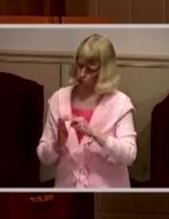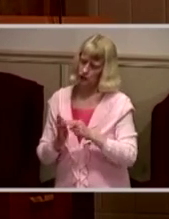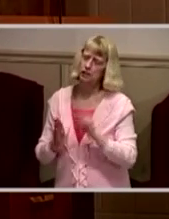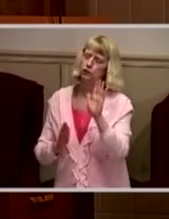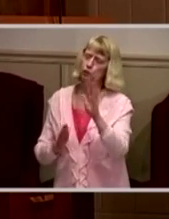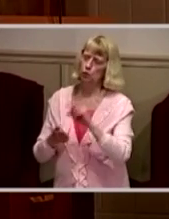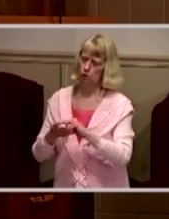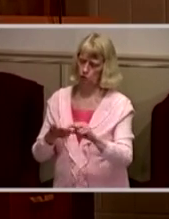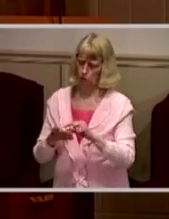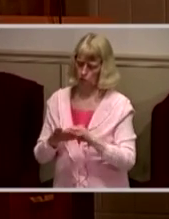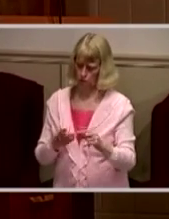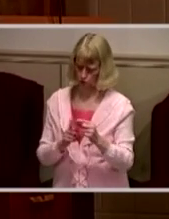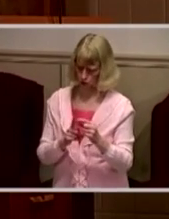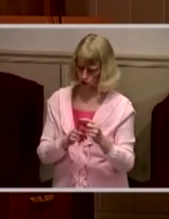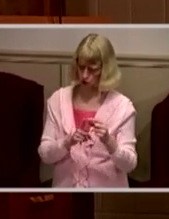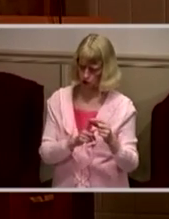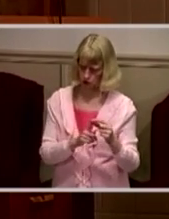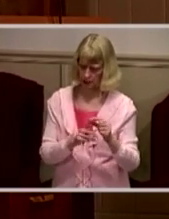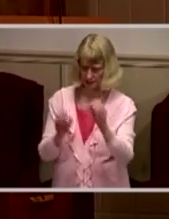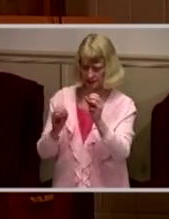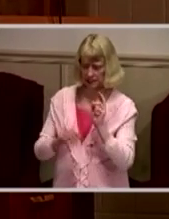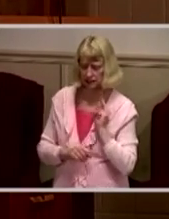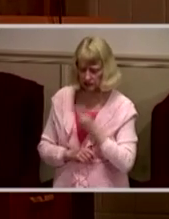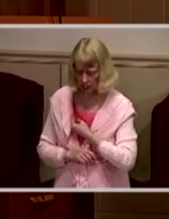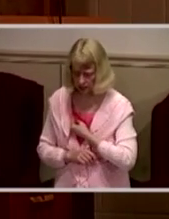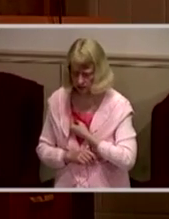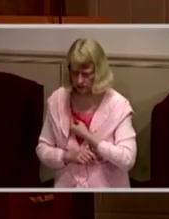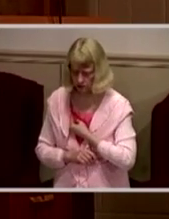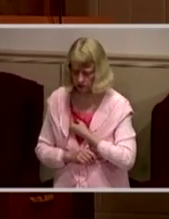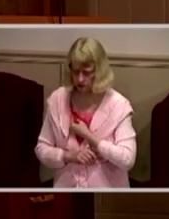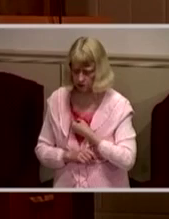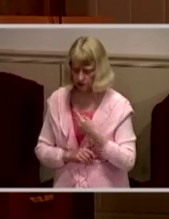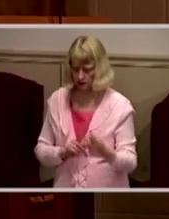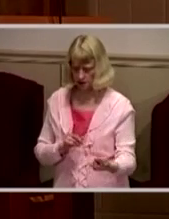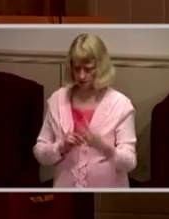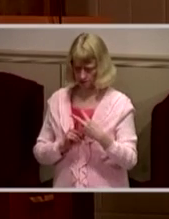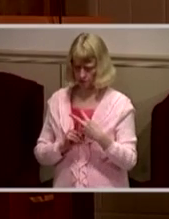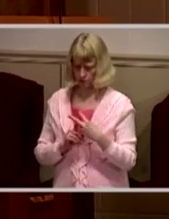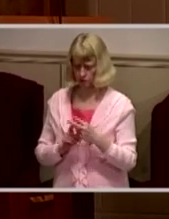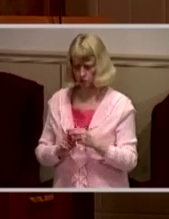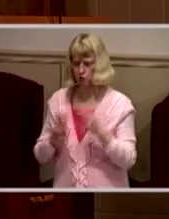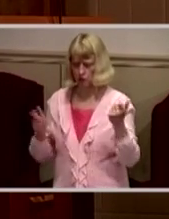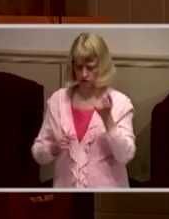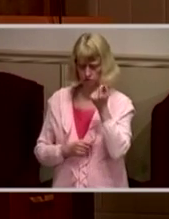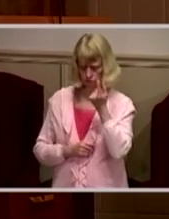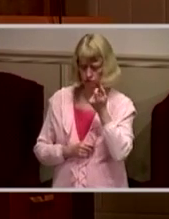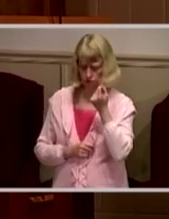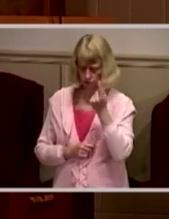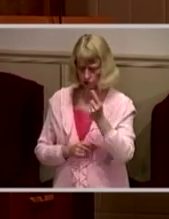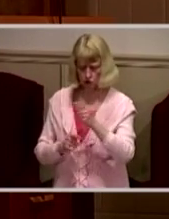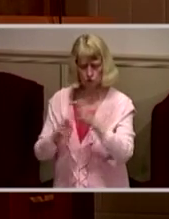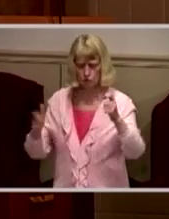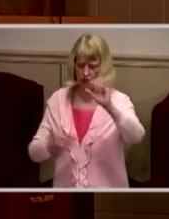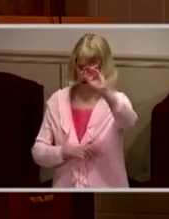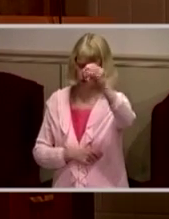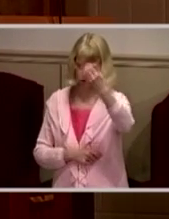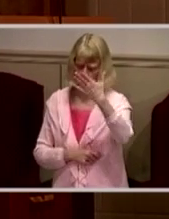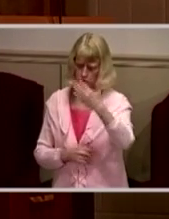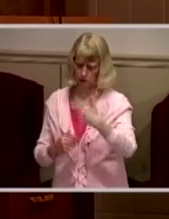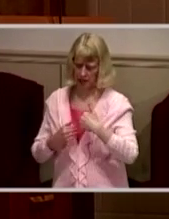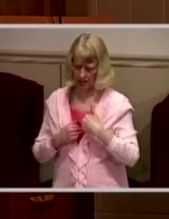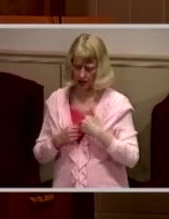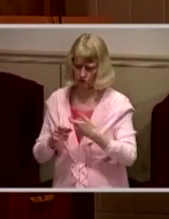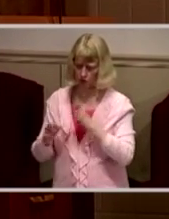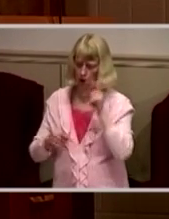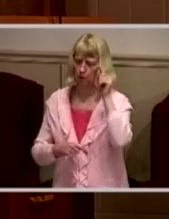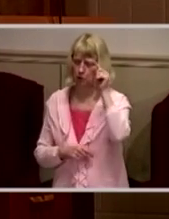Word. And I pray now that you'll teach us your word and give us a greater appreciation of this great grace that we have from